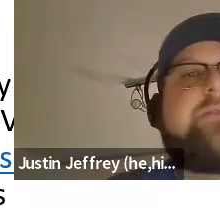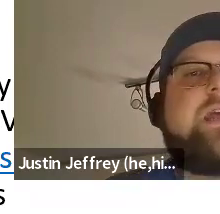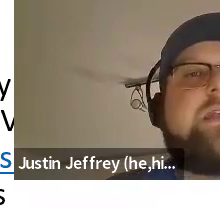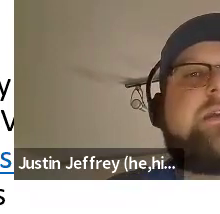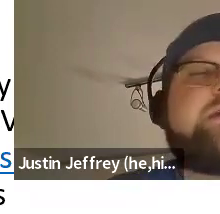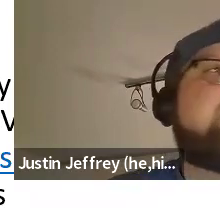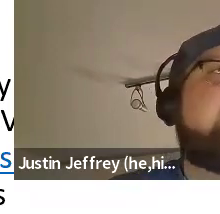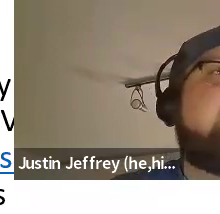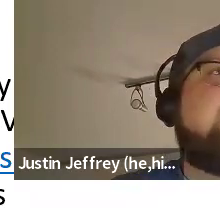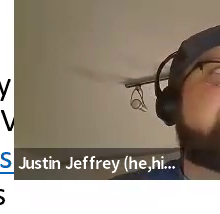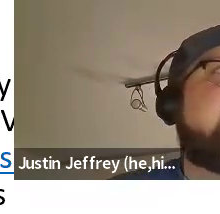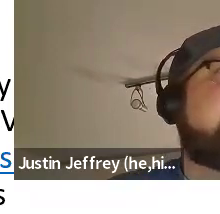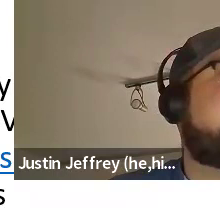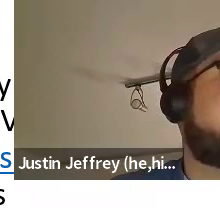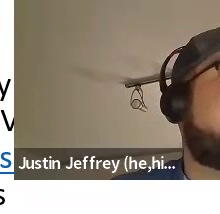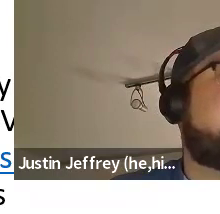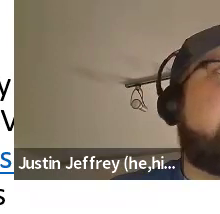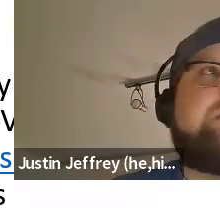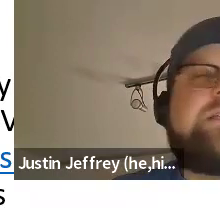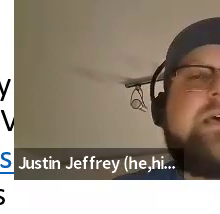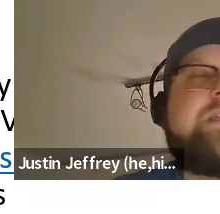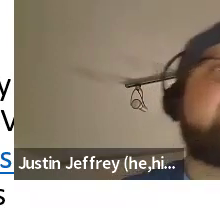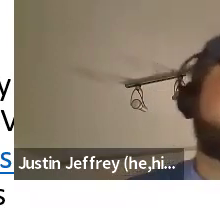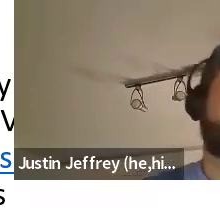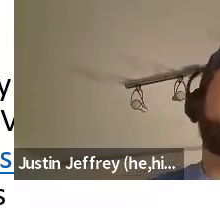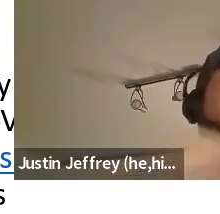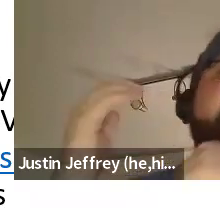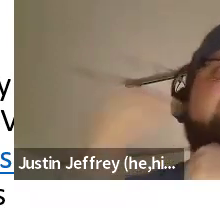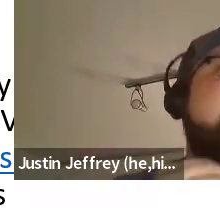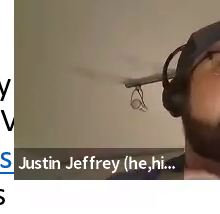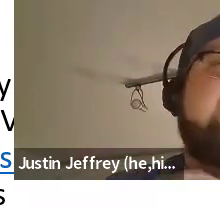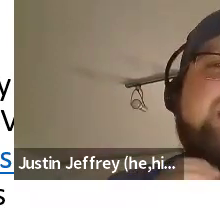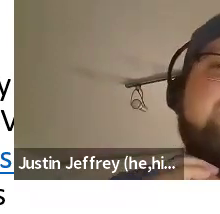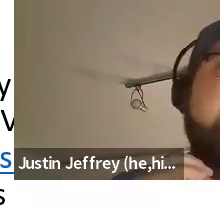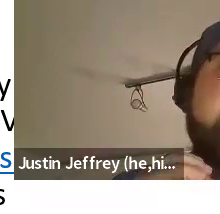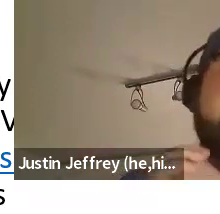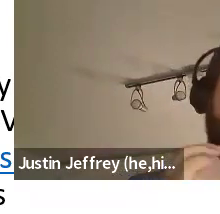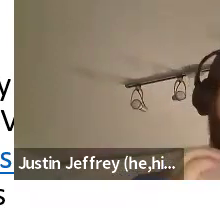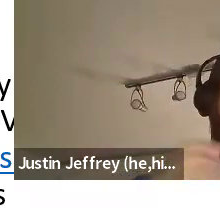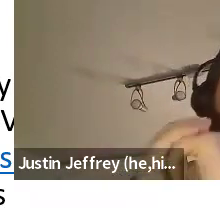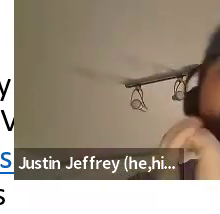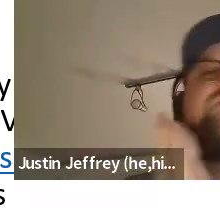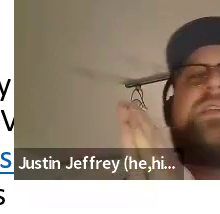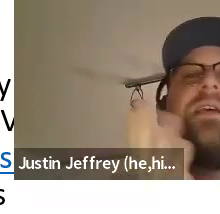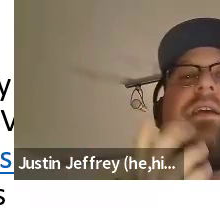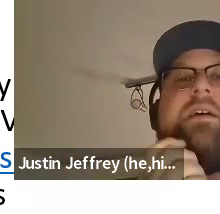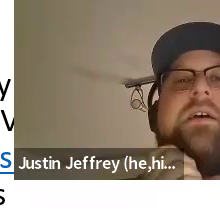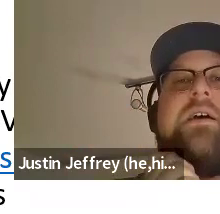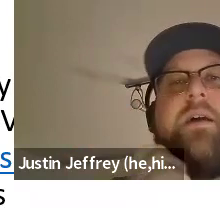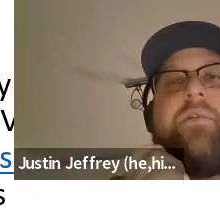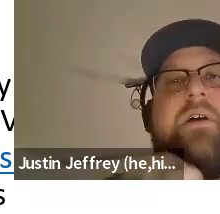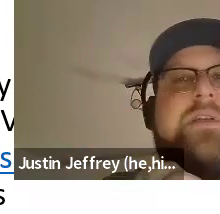like it was never ending. But that is common at this time of year, and it's common right now in King County. We are seeing an